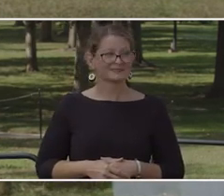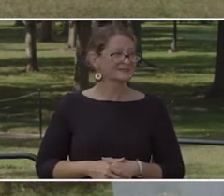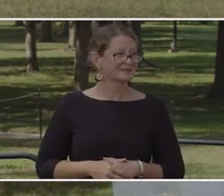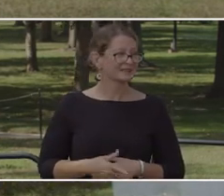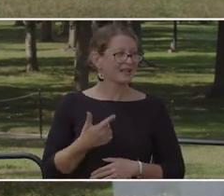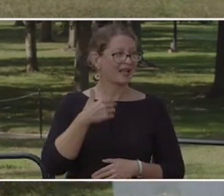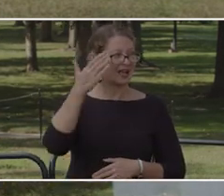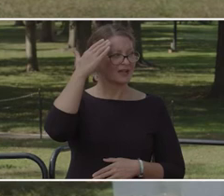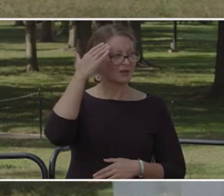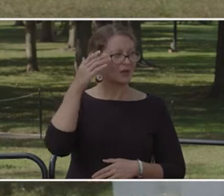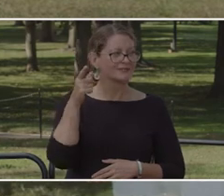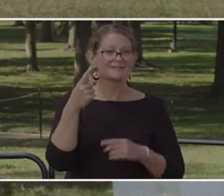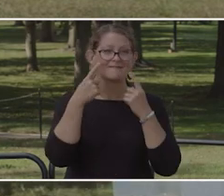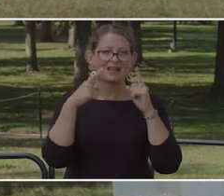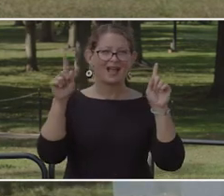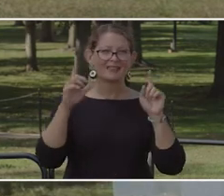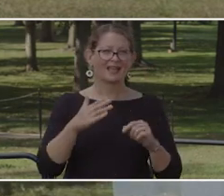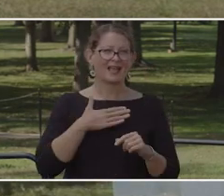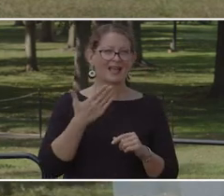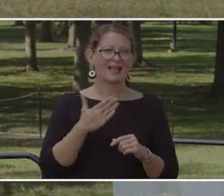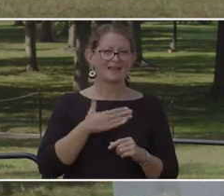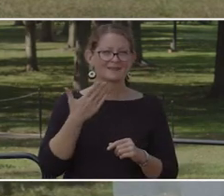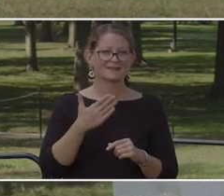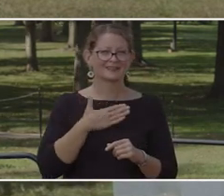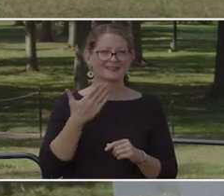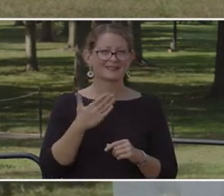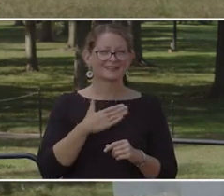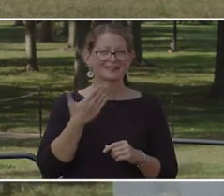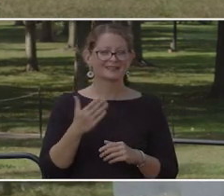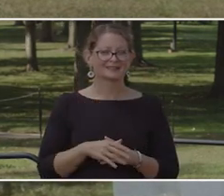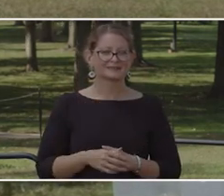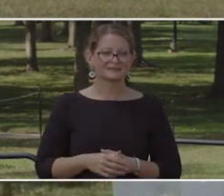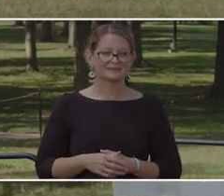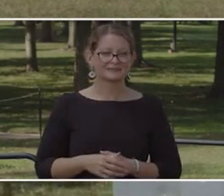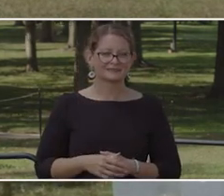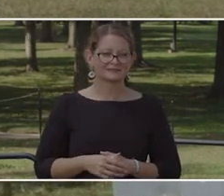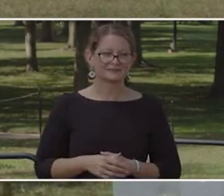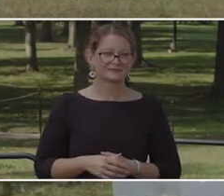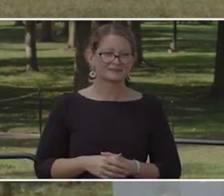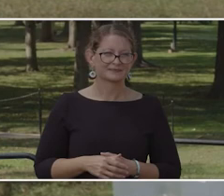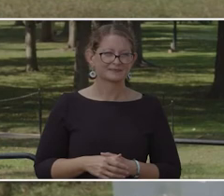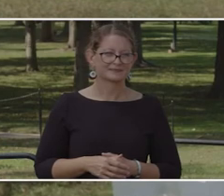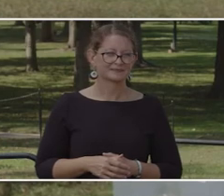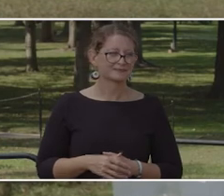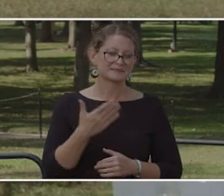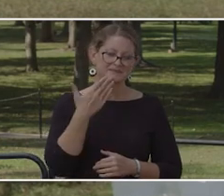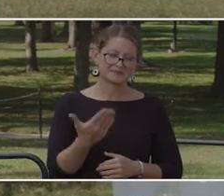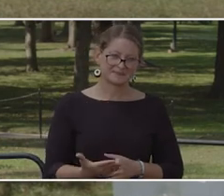I know he's finally happy. He's being respected today, and I thank everyone that did it for him. Thank